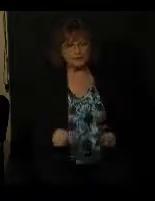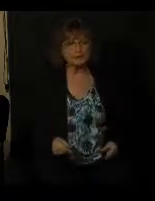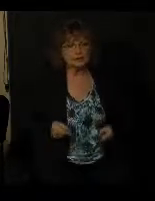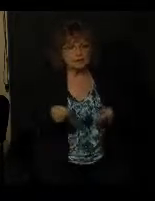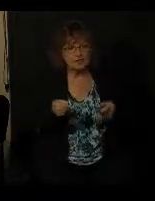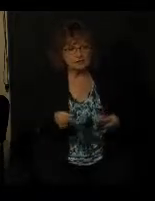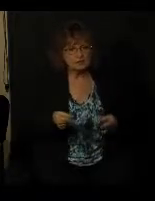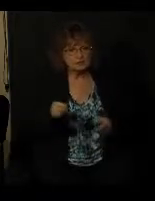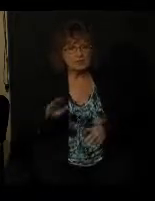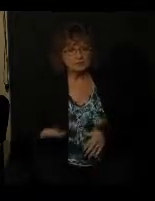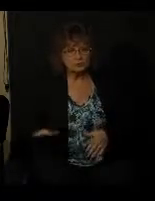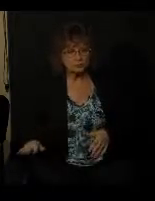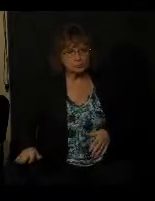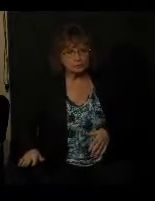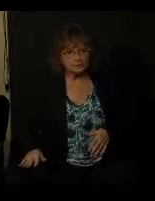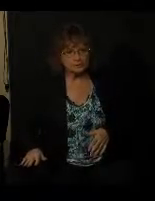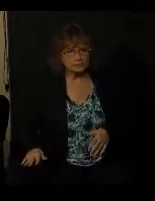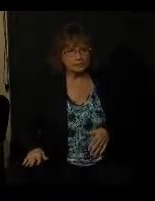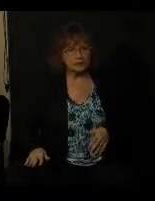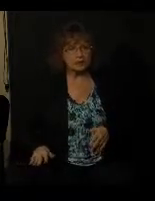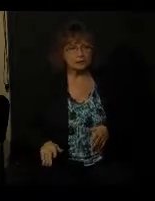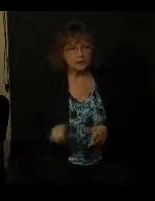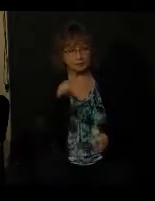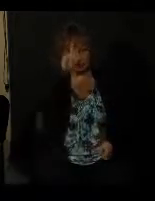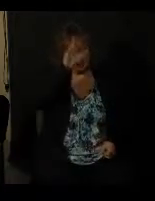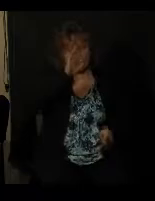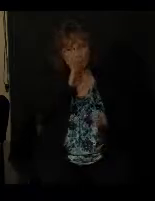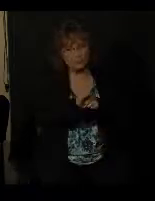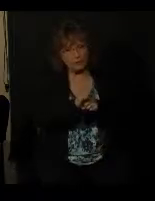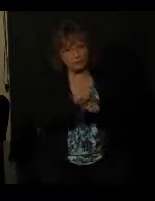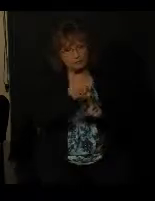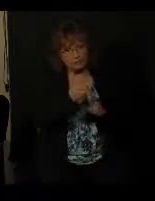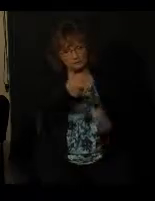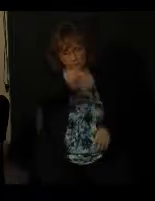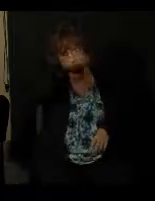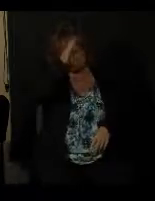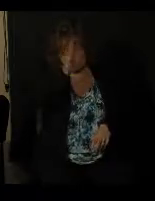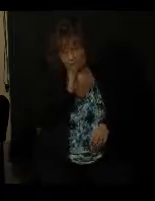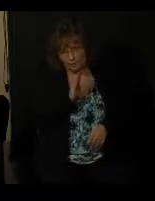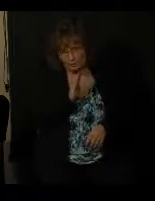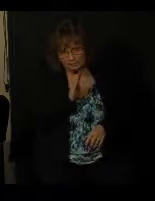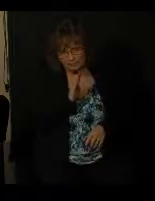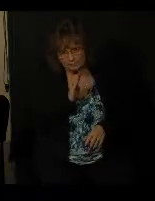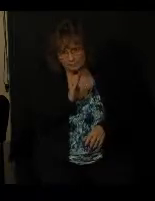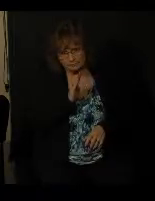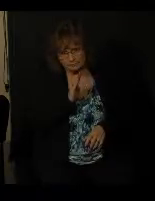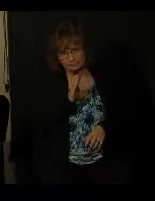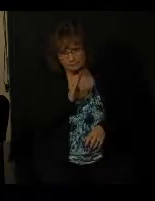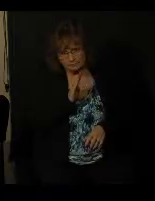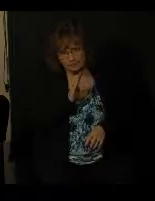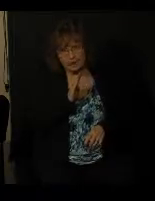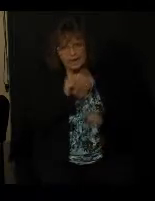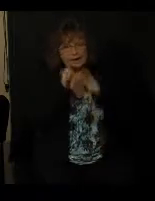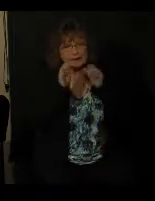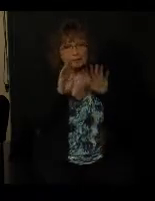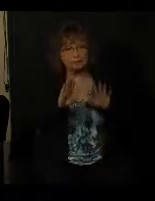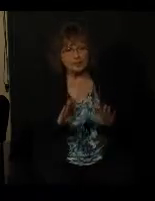He says that child's a blessing. Well, tell you what, they come with some